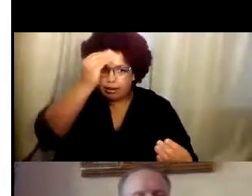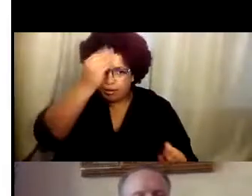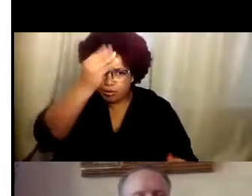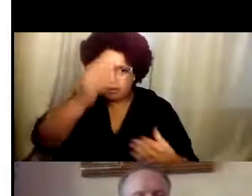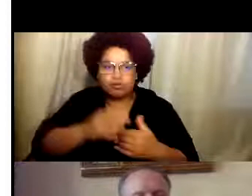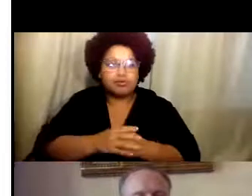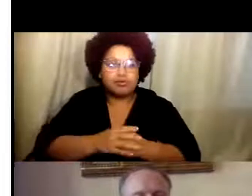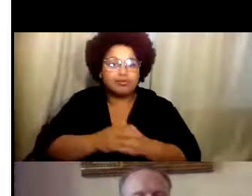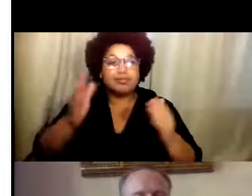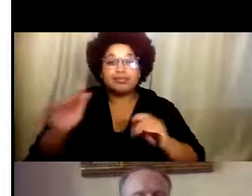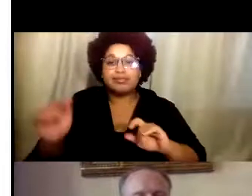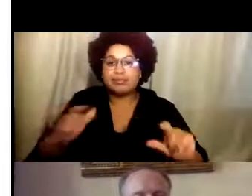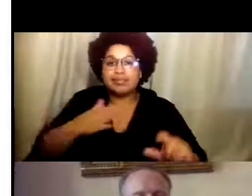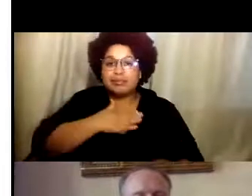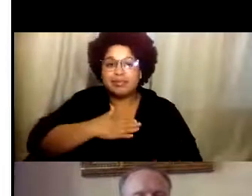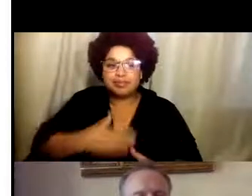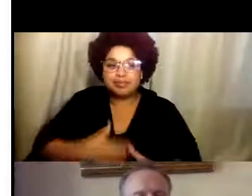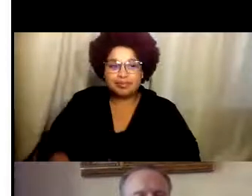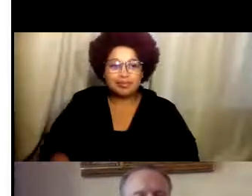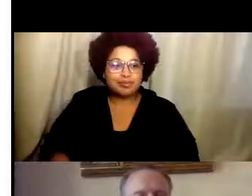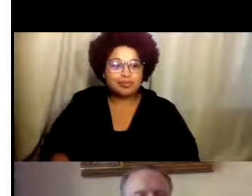please.